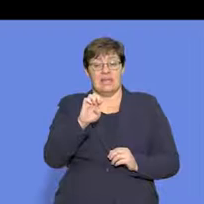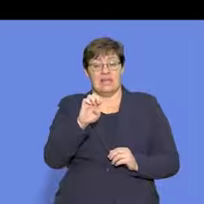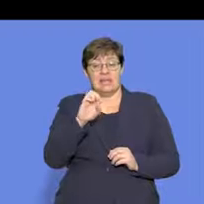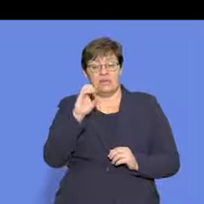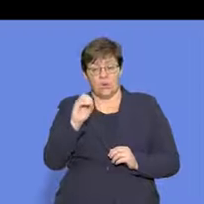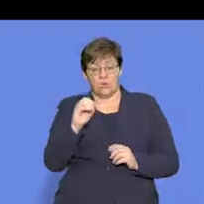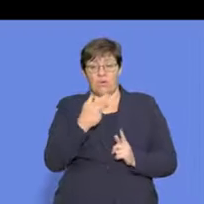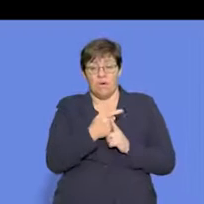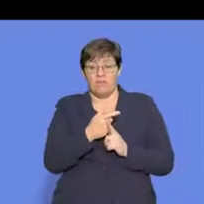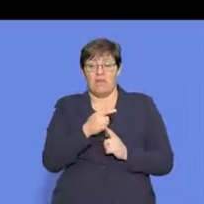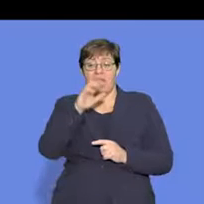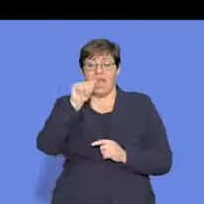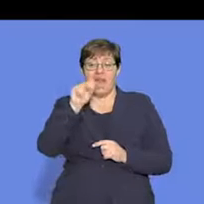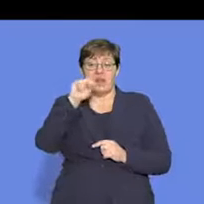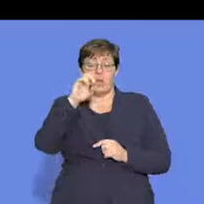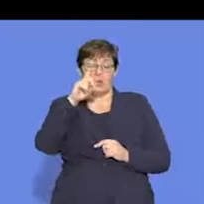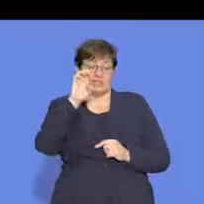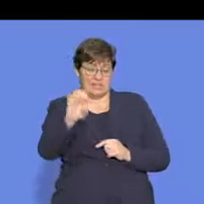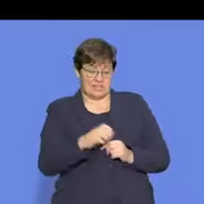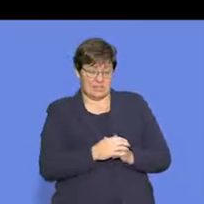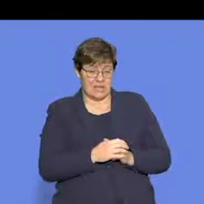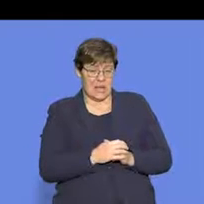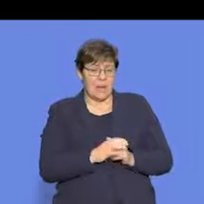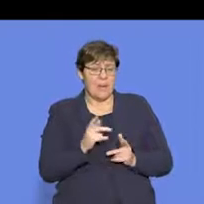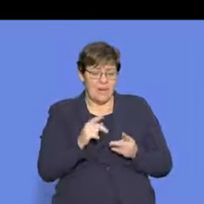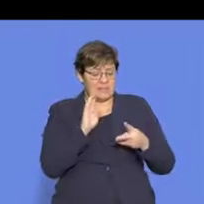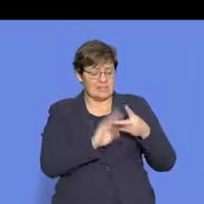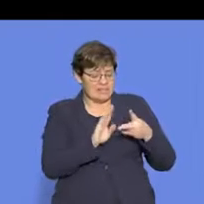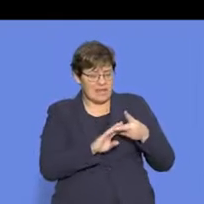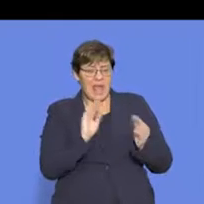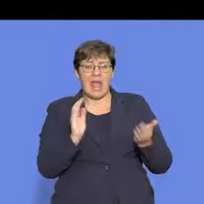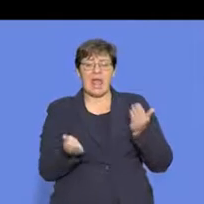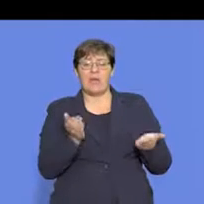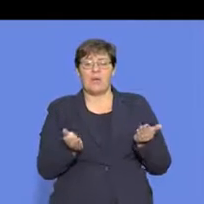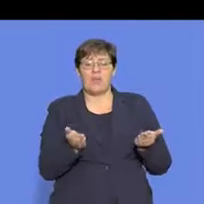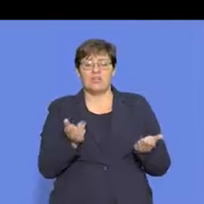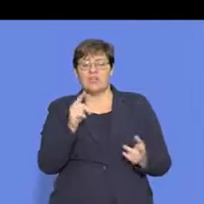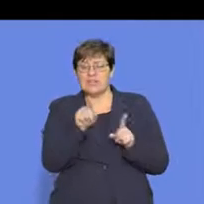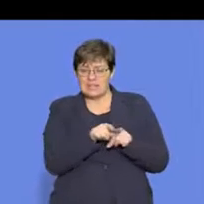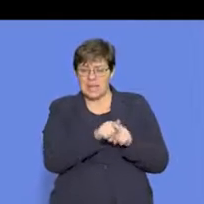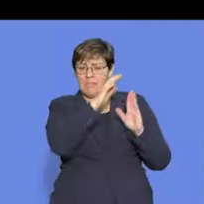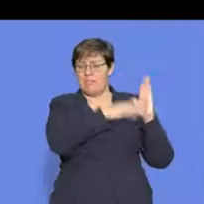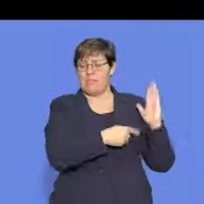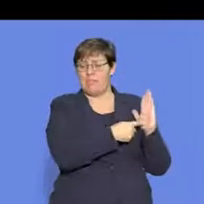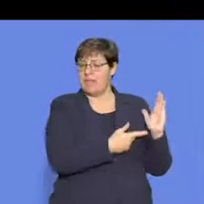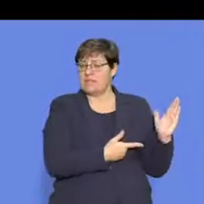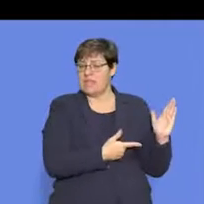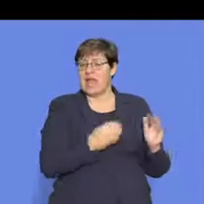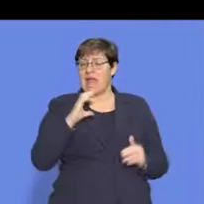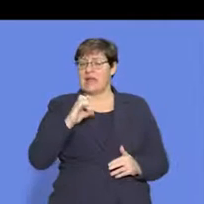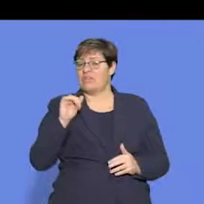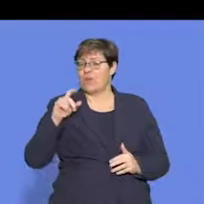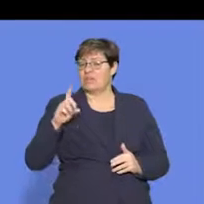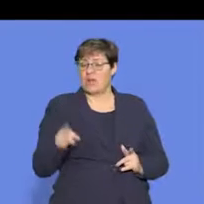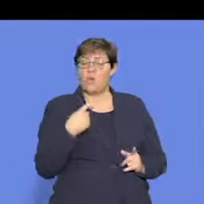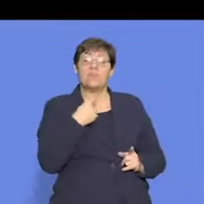minus E0 of the anode. But there's the other equation that's on the data sheet, which says instead of